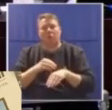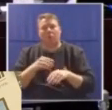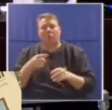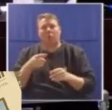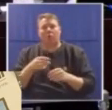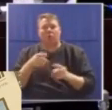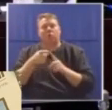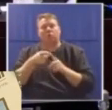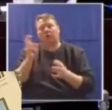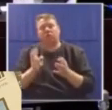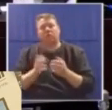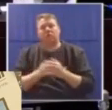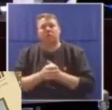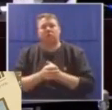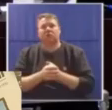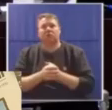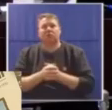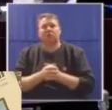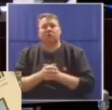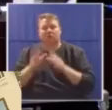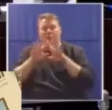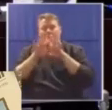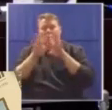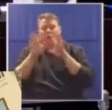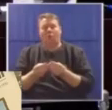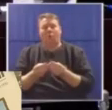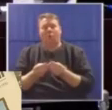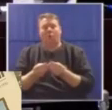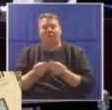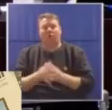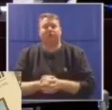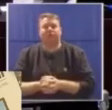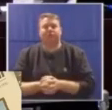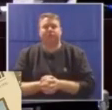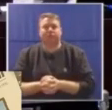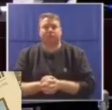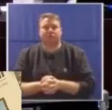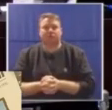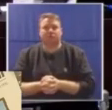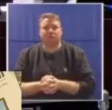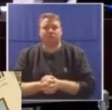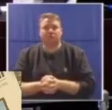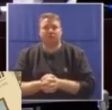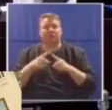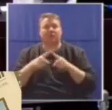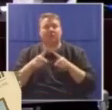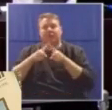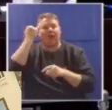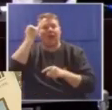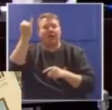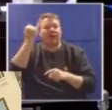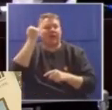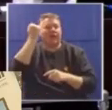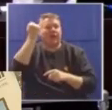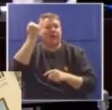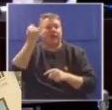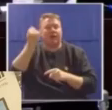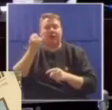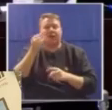electricity overall landscape. So those initiatives, which have been validated by